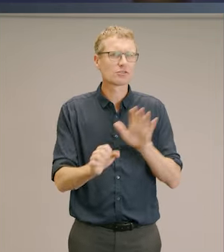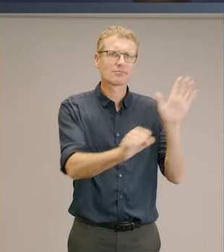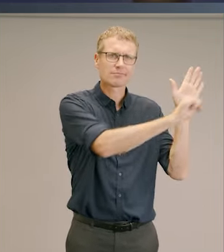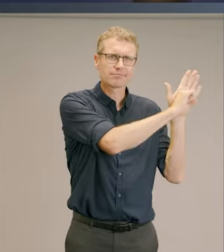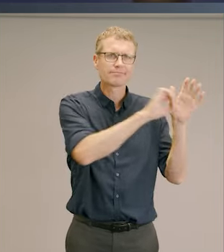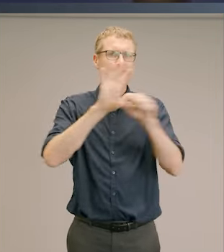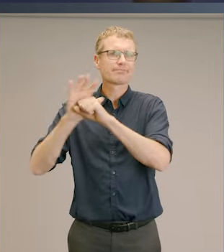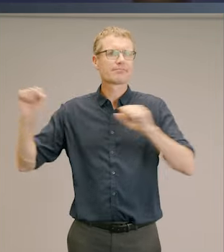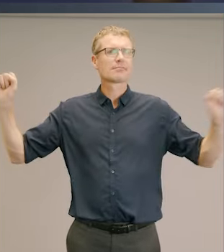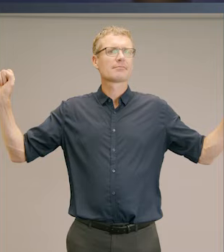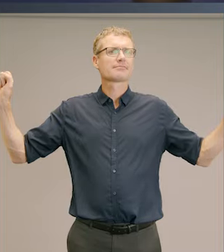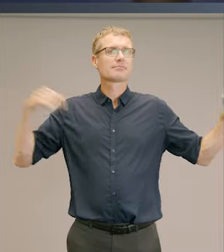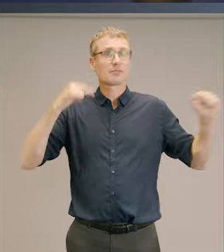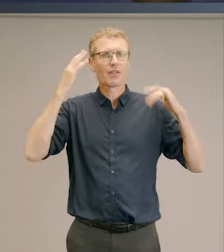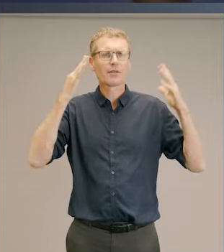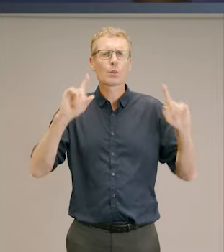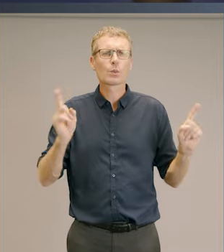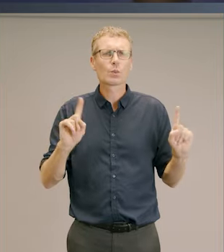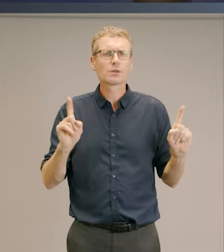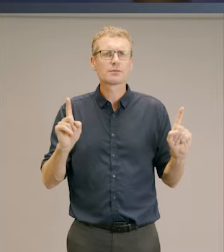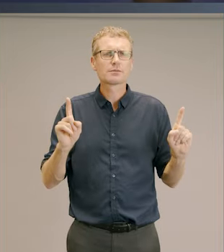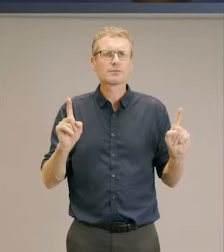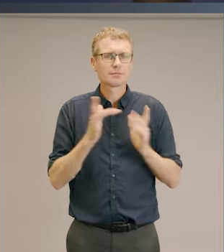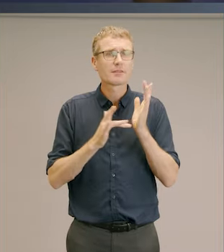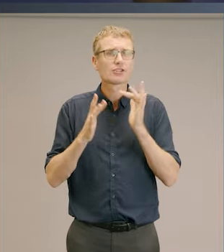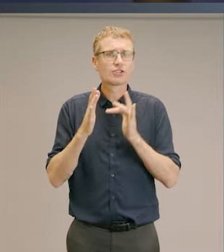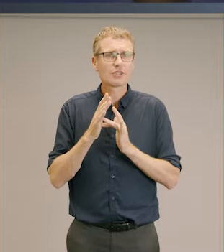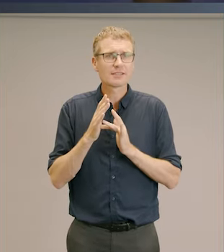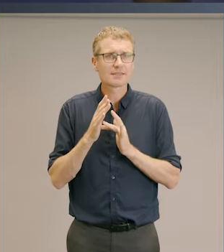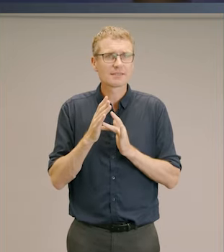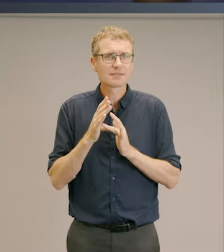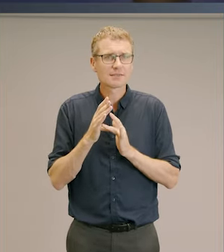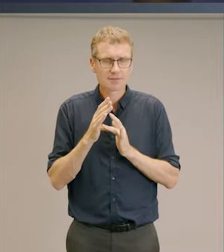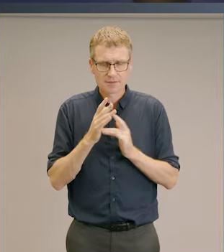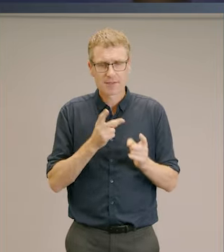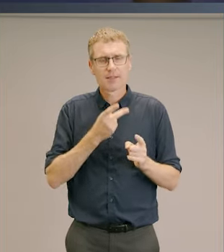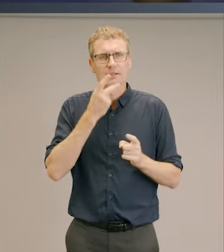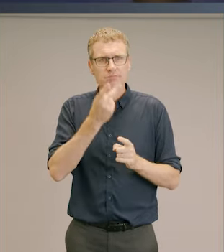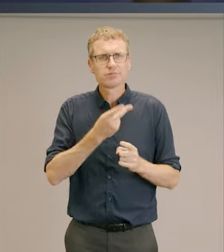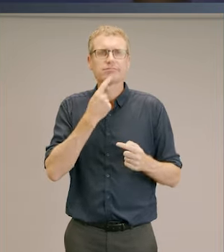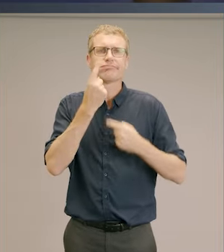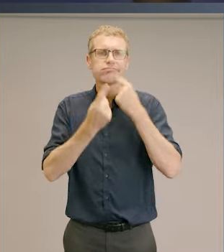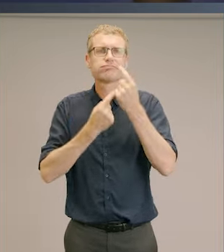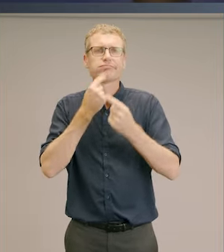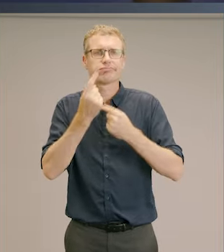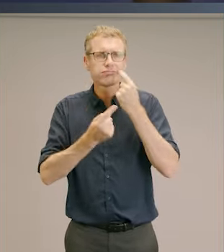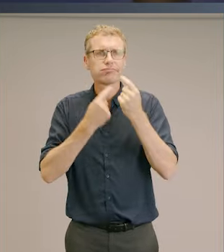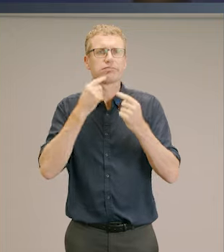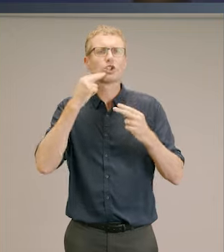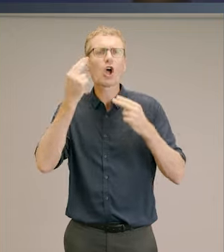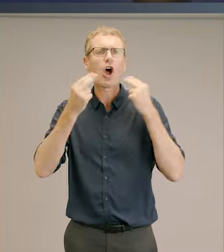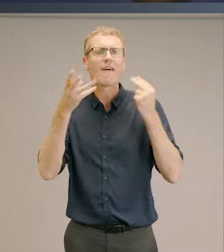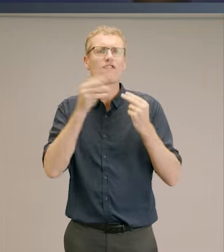Jesus was thinking when he hung on the cross. We know that he was speaking out all of the, the songs of suffering